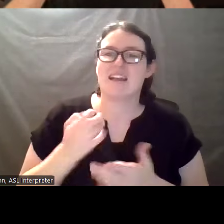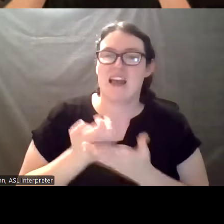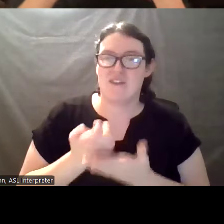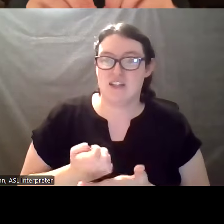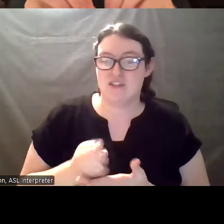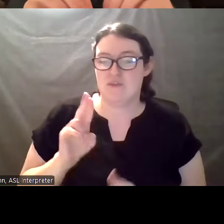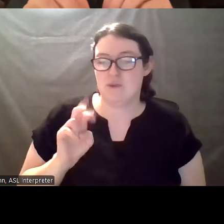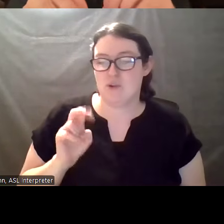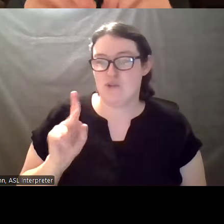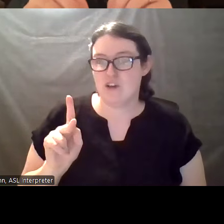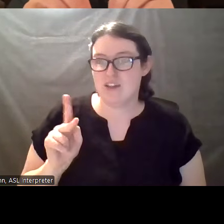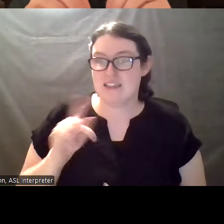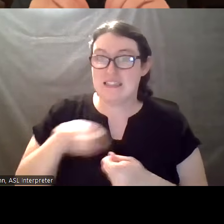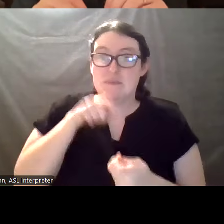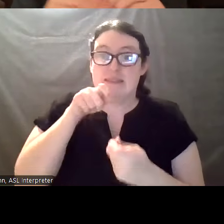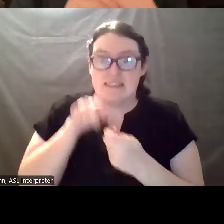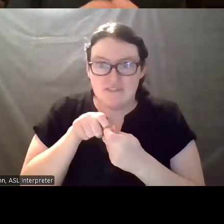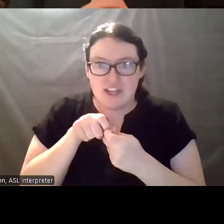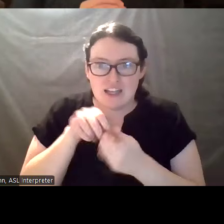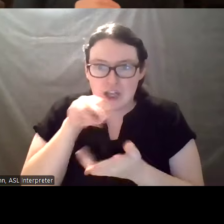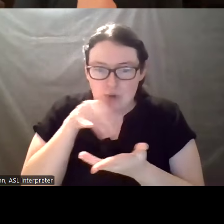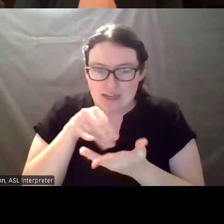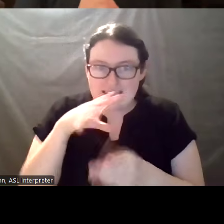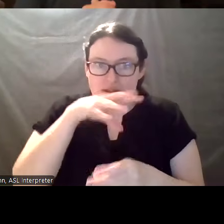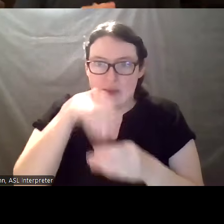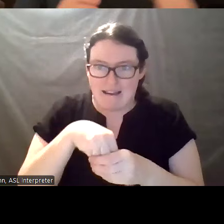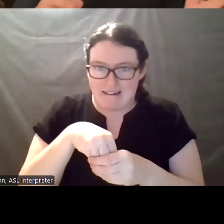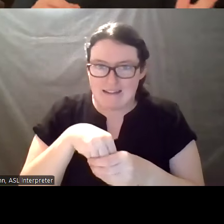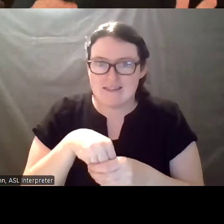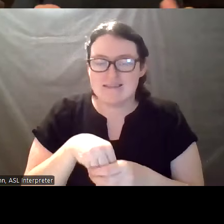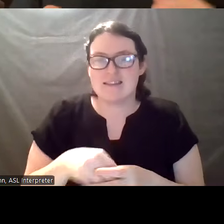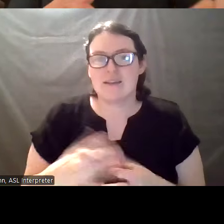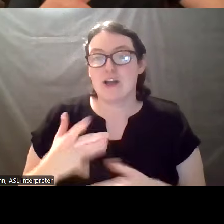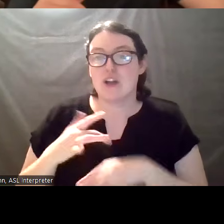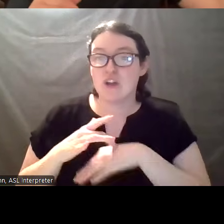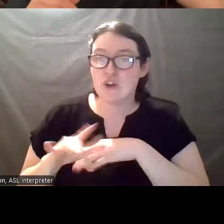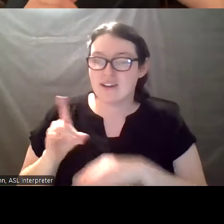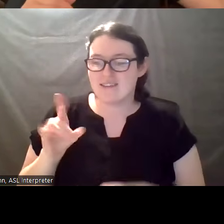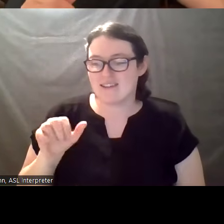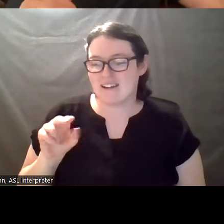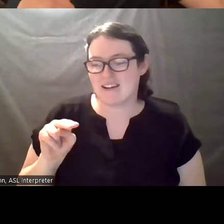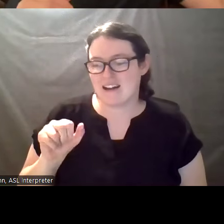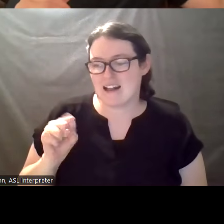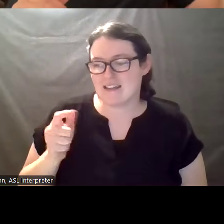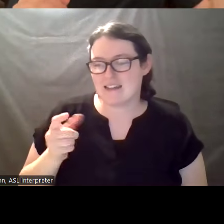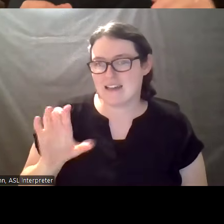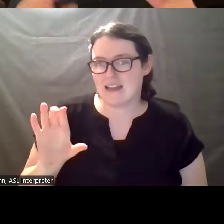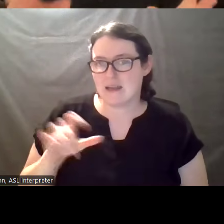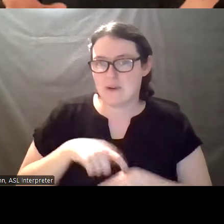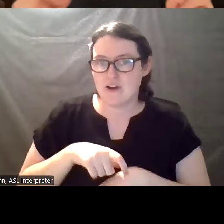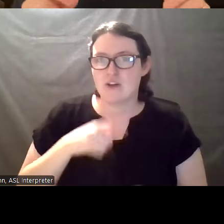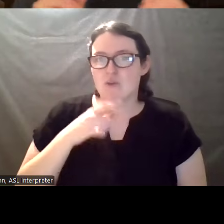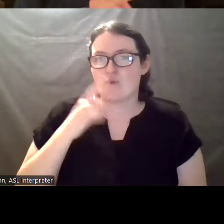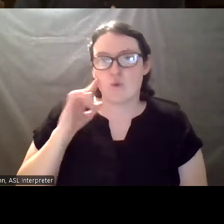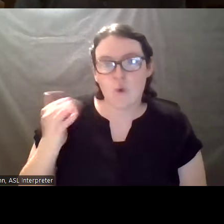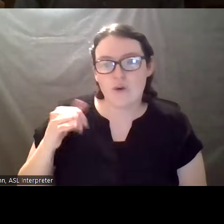the ingredients that went into those particular types of beer. Um, but in the early dynastic period, for those, the golden, dark, etc., we do have